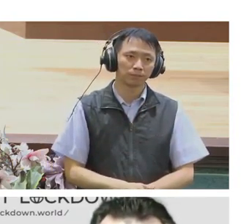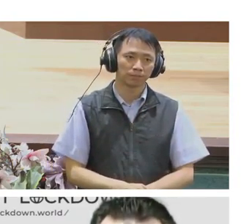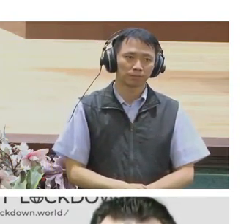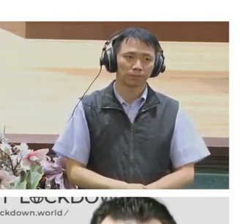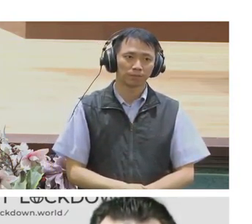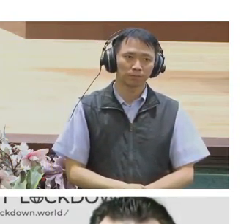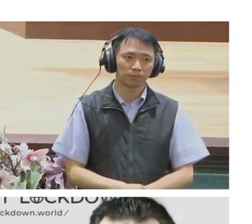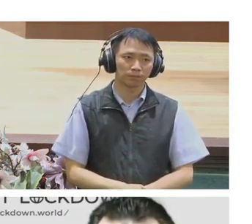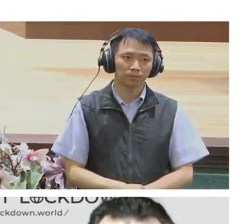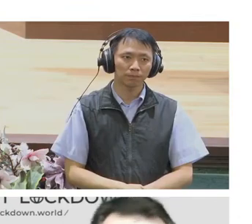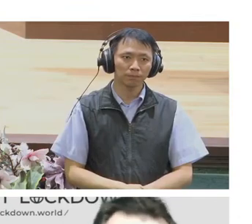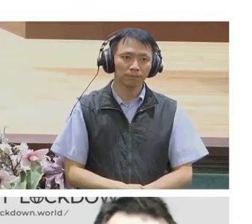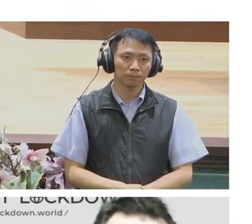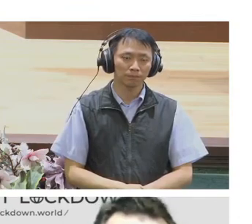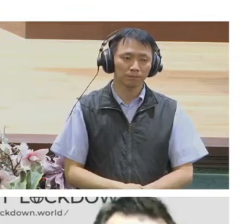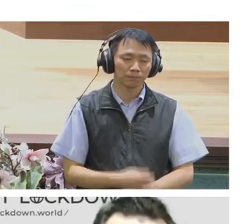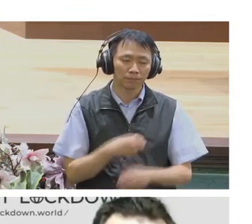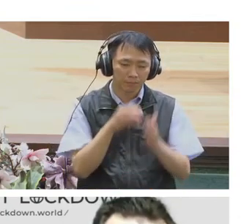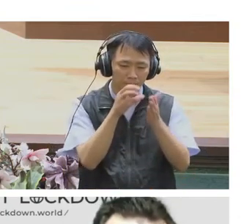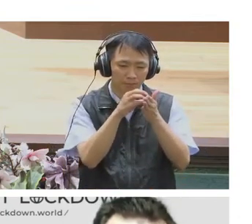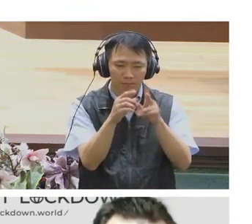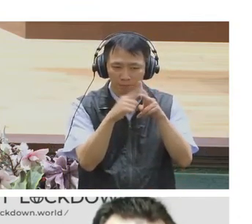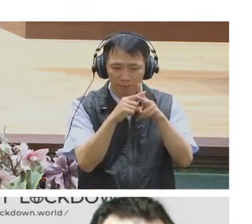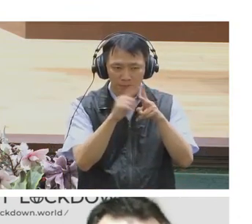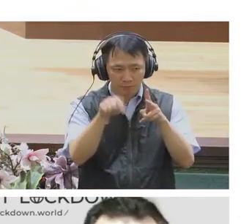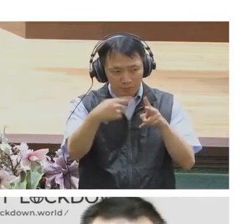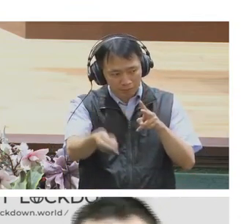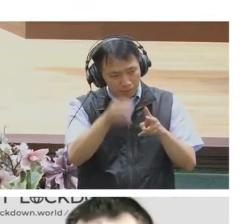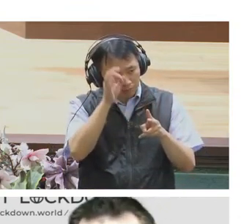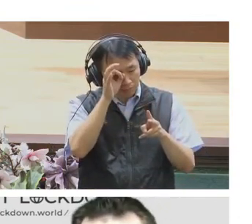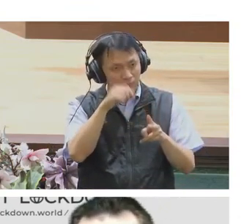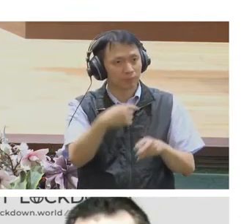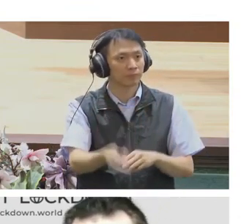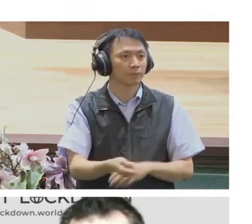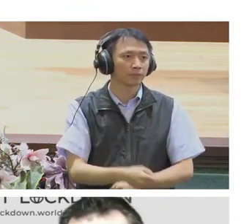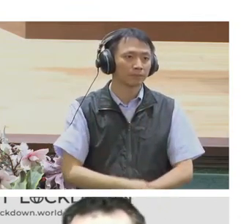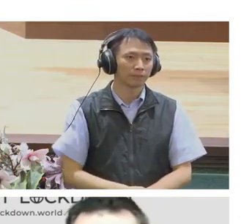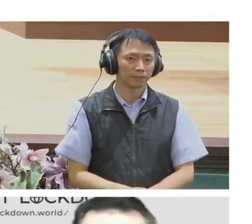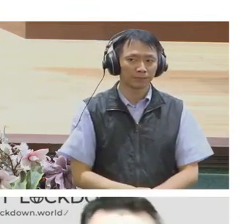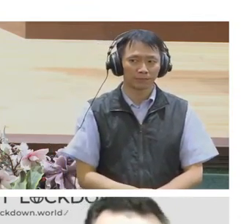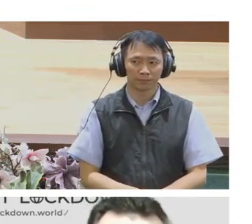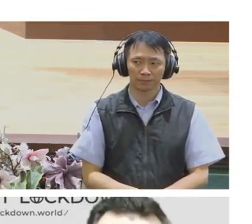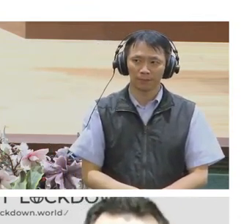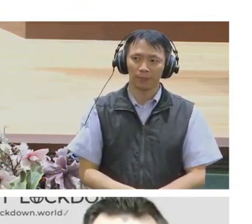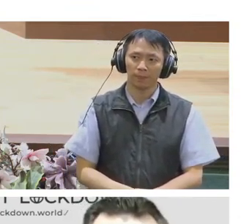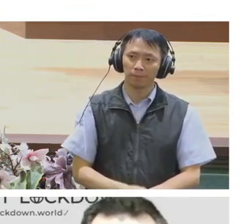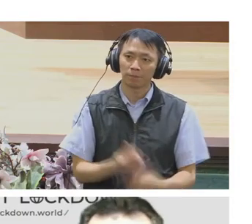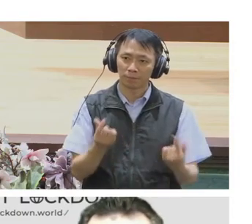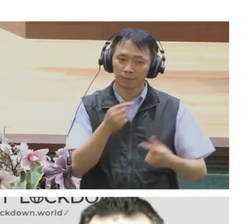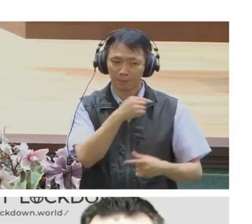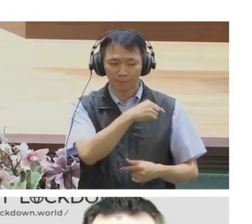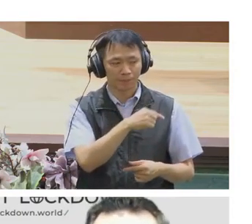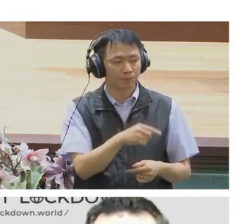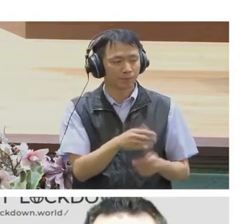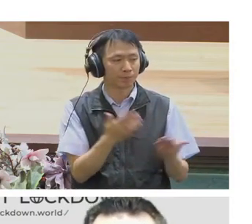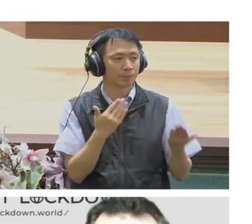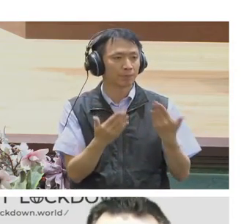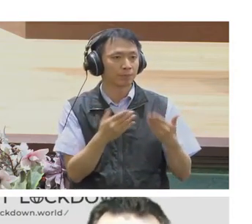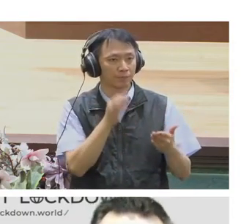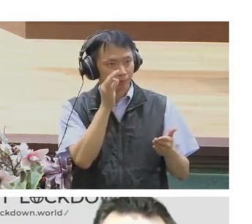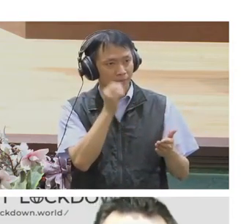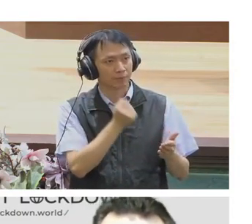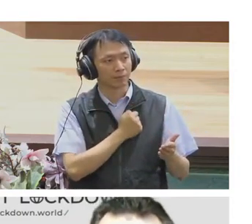it with the next slide, which, yes, that's more informative. So in this slide, you can